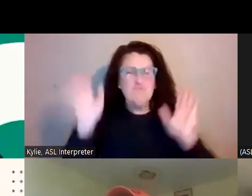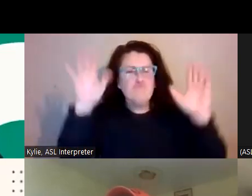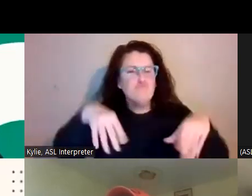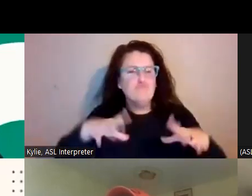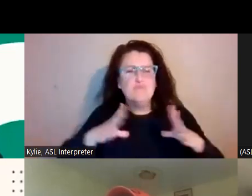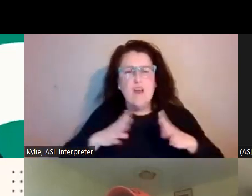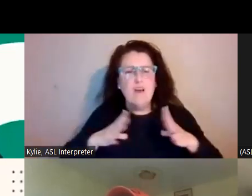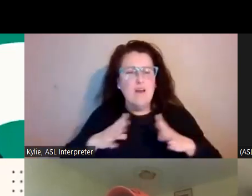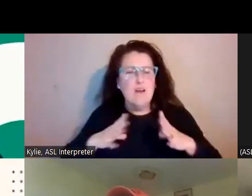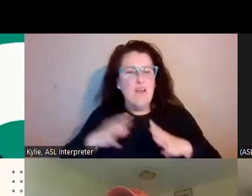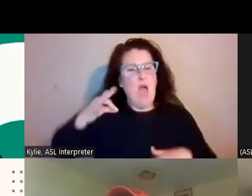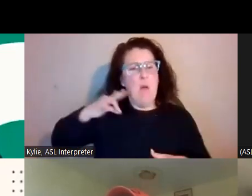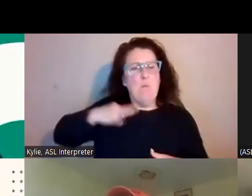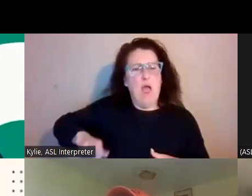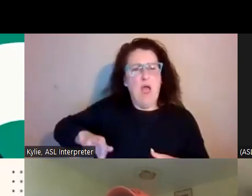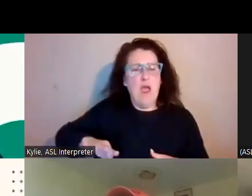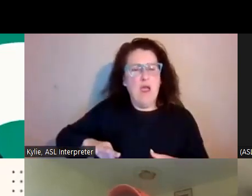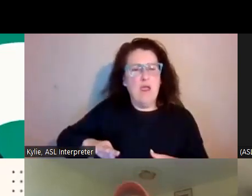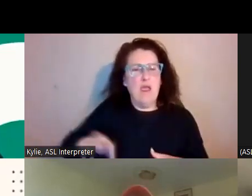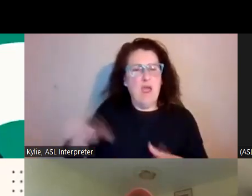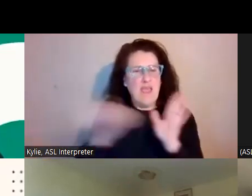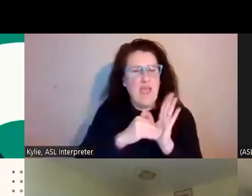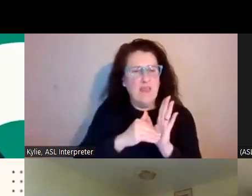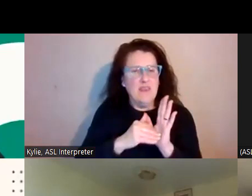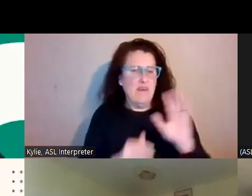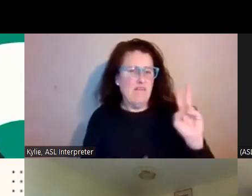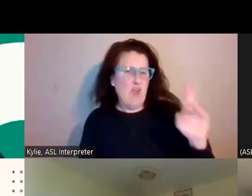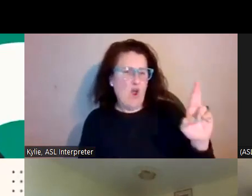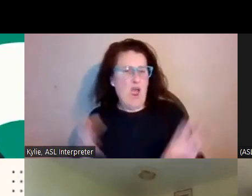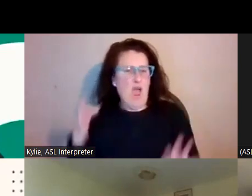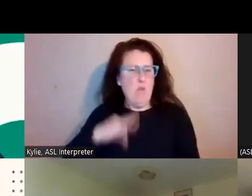welcome to apply to NextGen, reapply to VR. We have